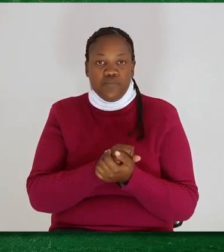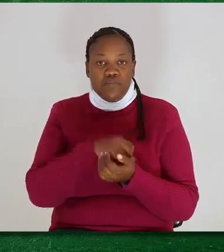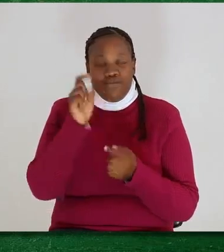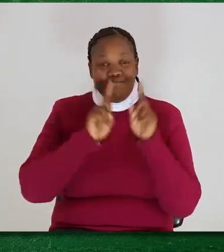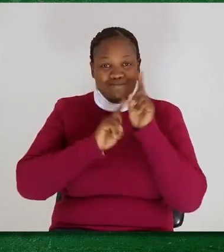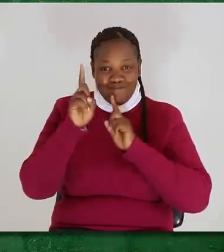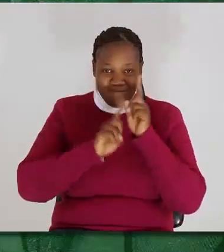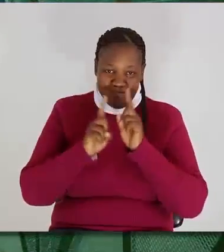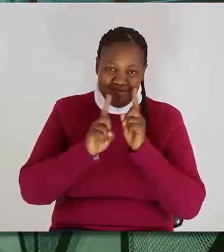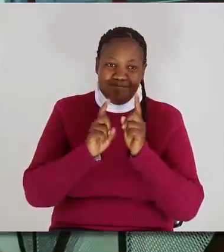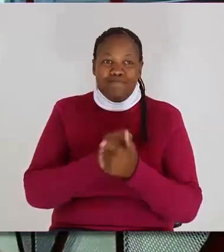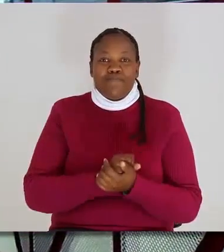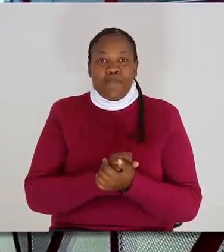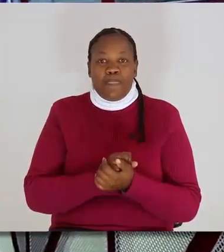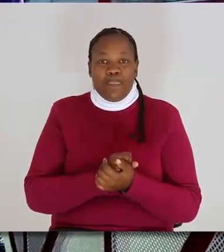feather.